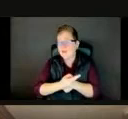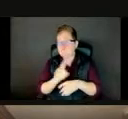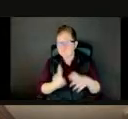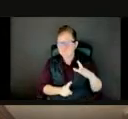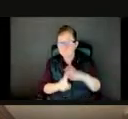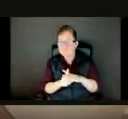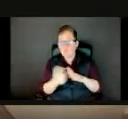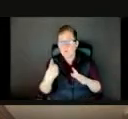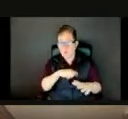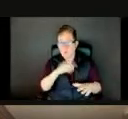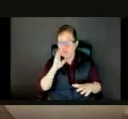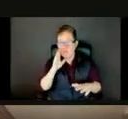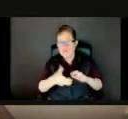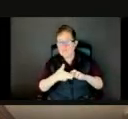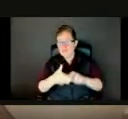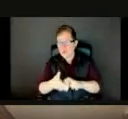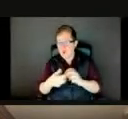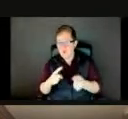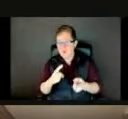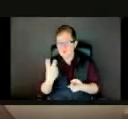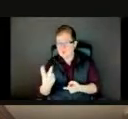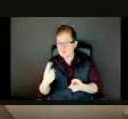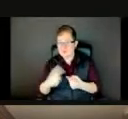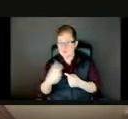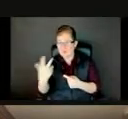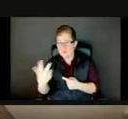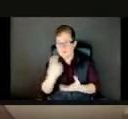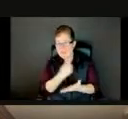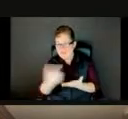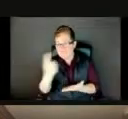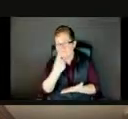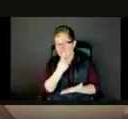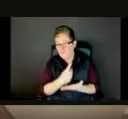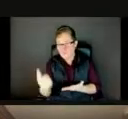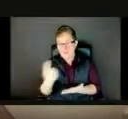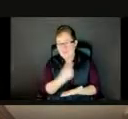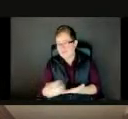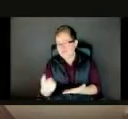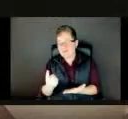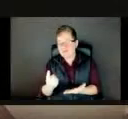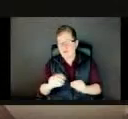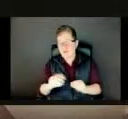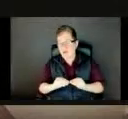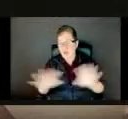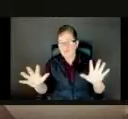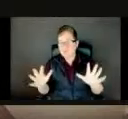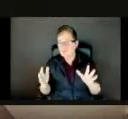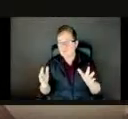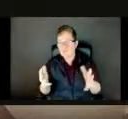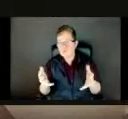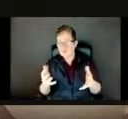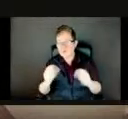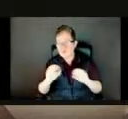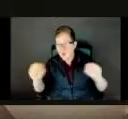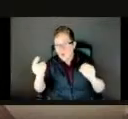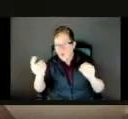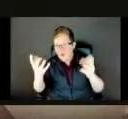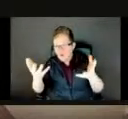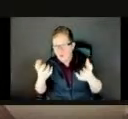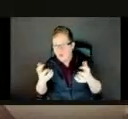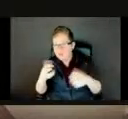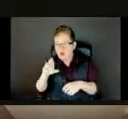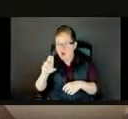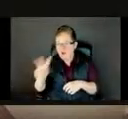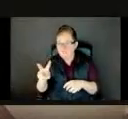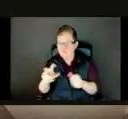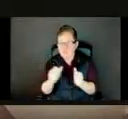We tow 2 to 3 of those per week. Then obviously nobody wants an RV with someone living